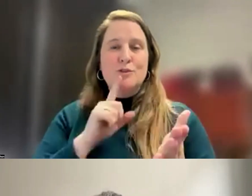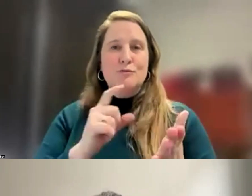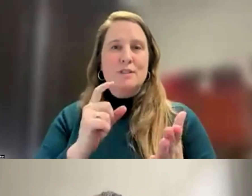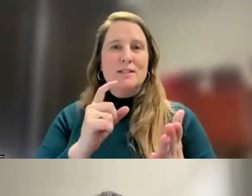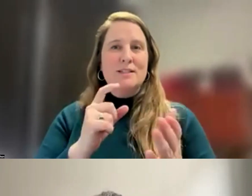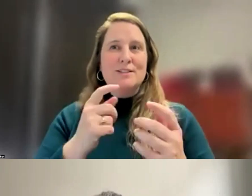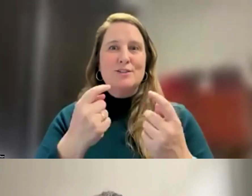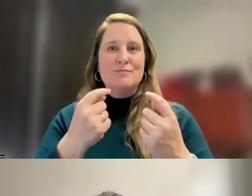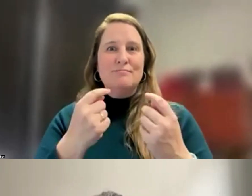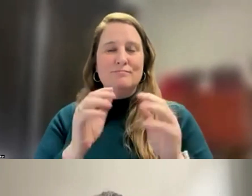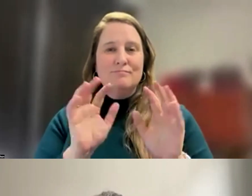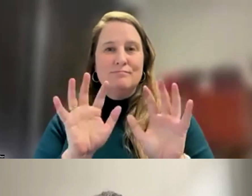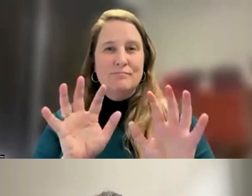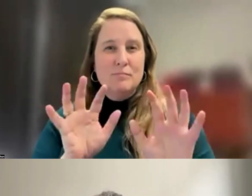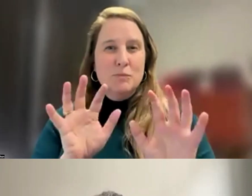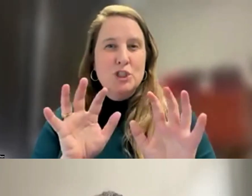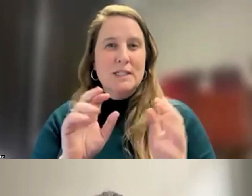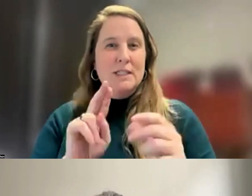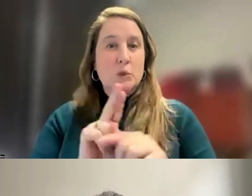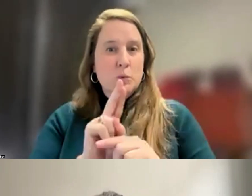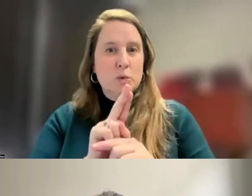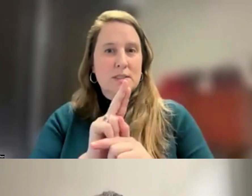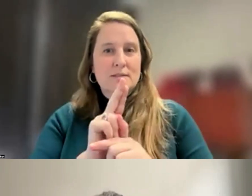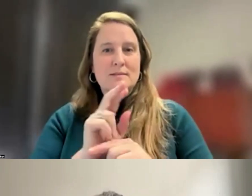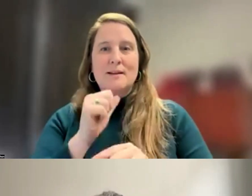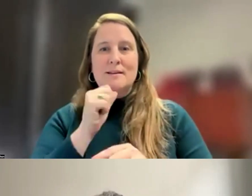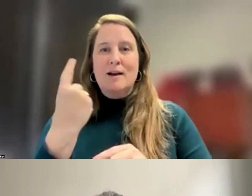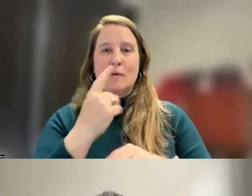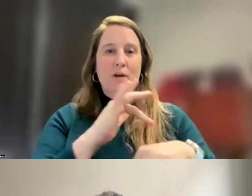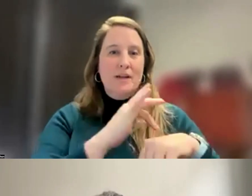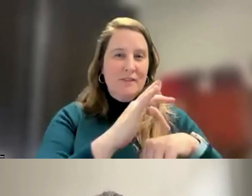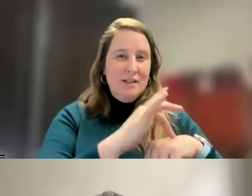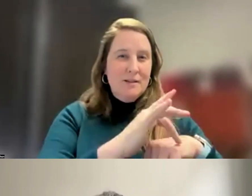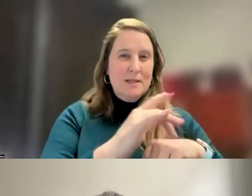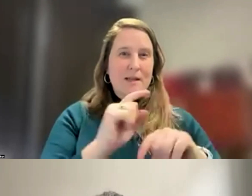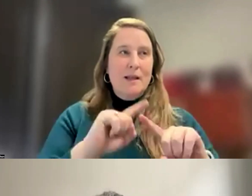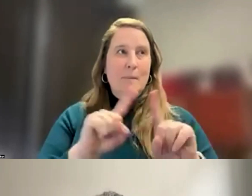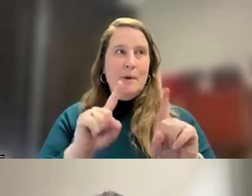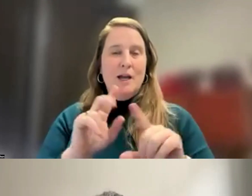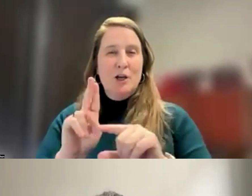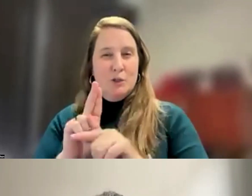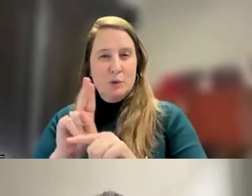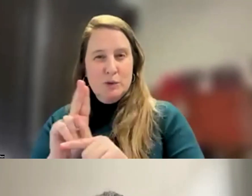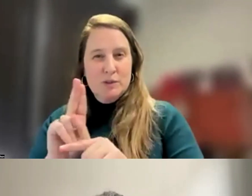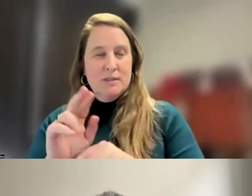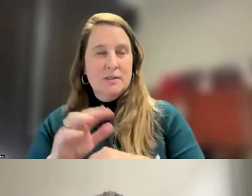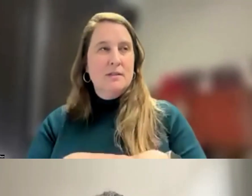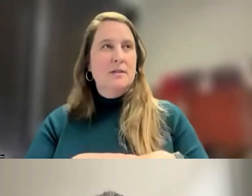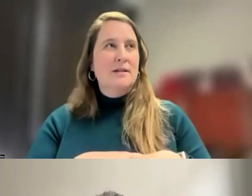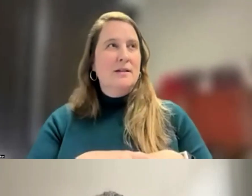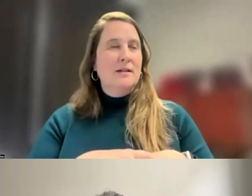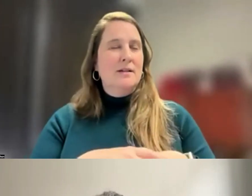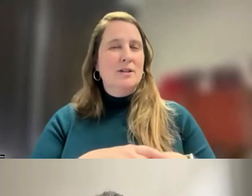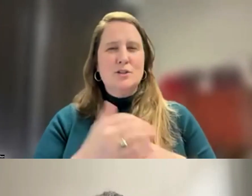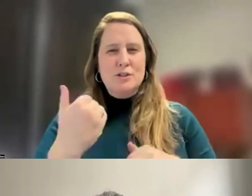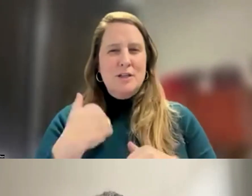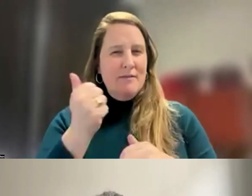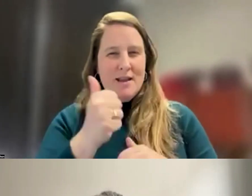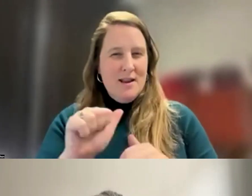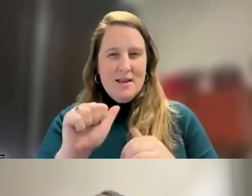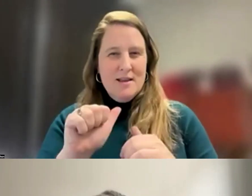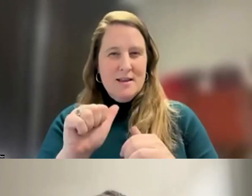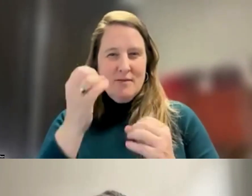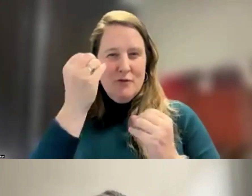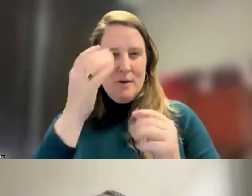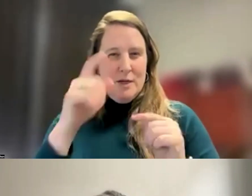included there are great. And so we see students kind of pushing the use, not only what's available, but knowing it's available,